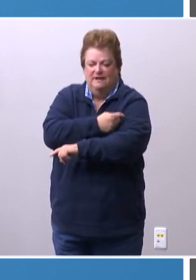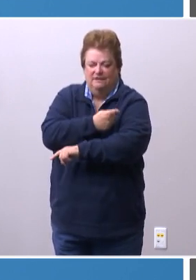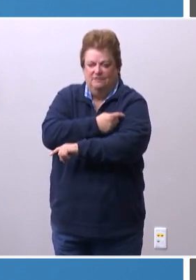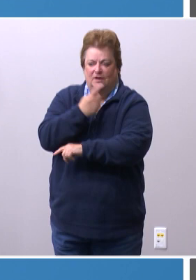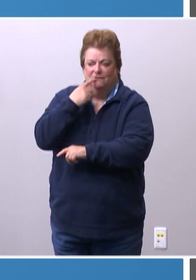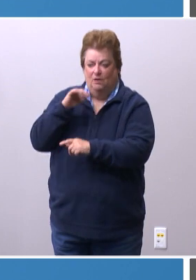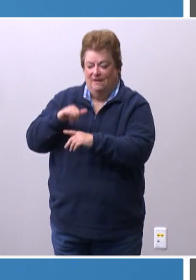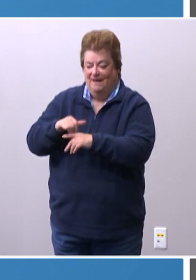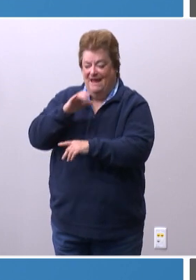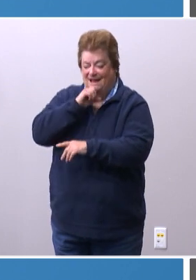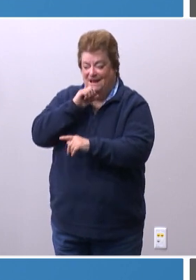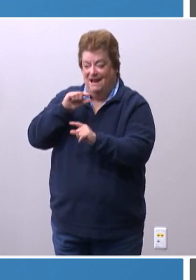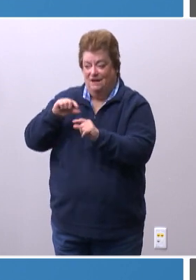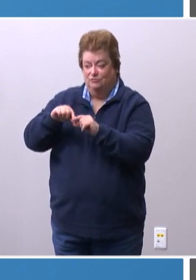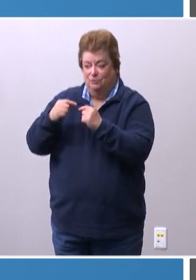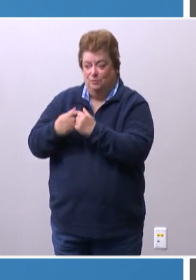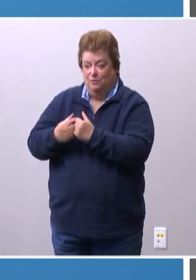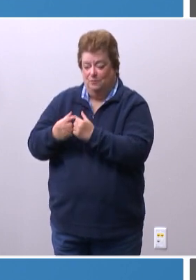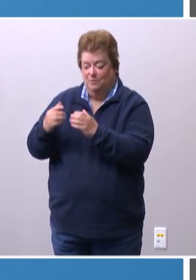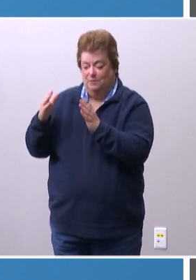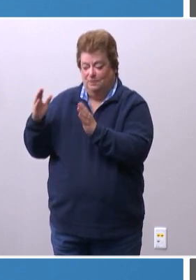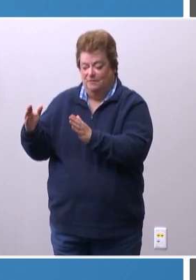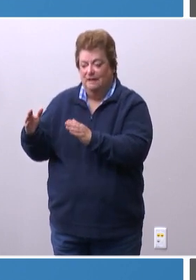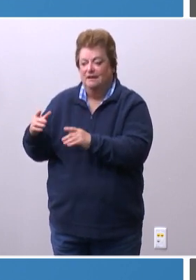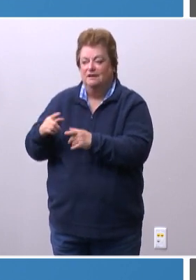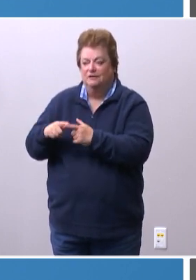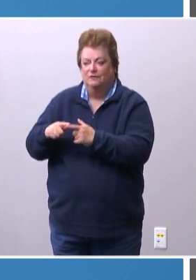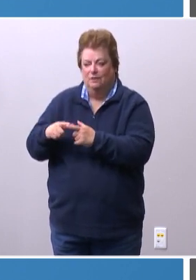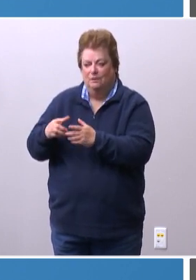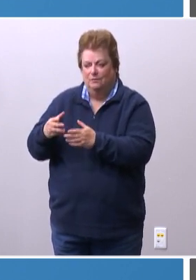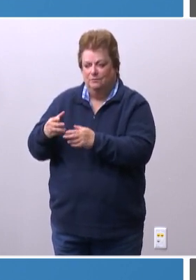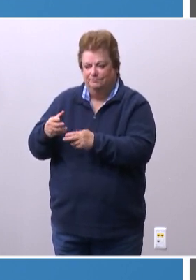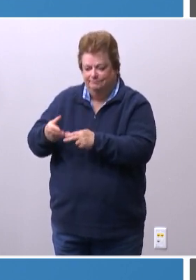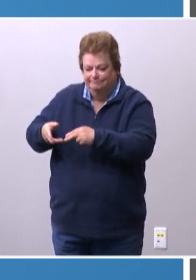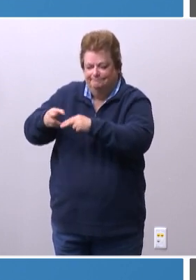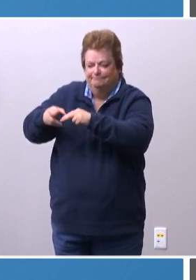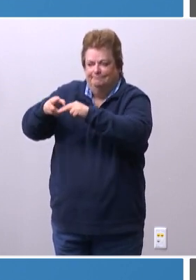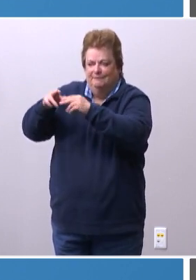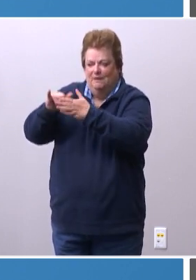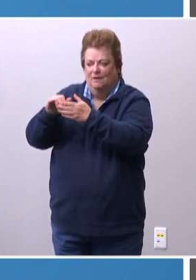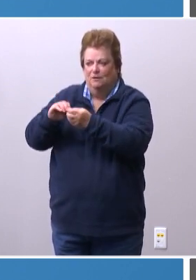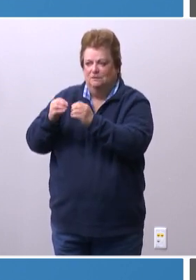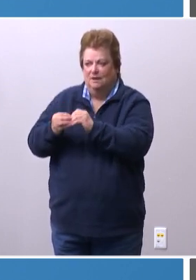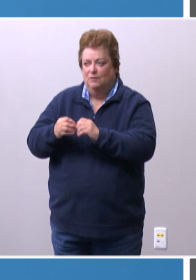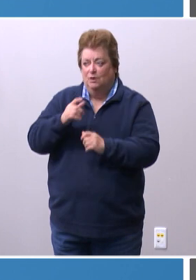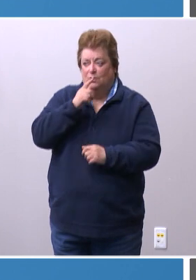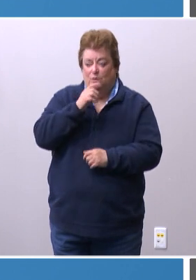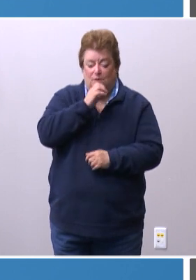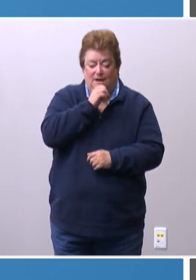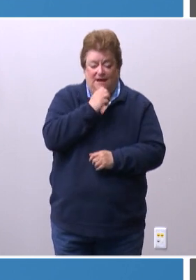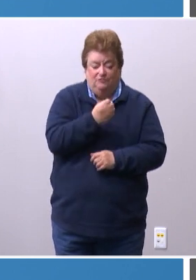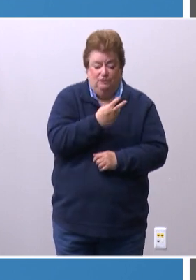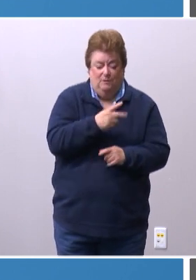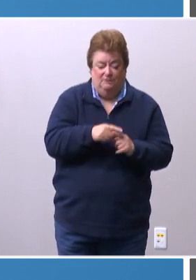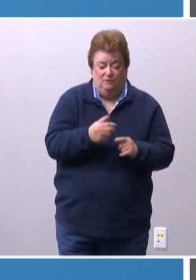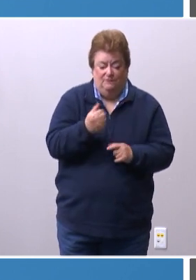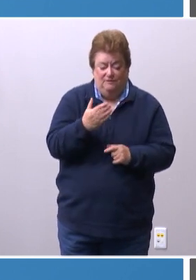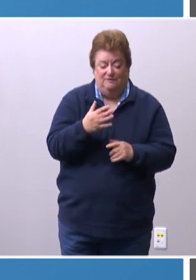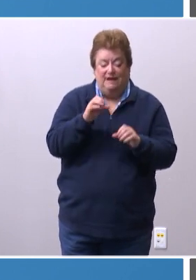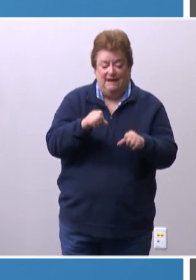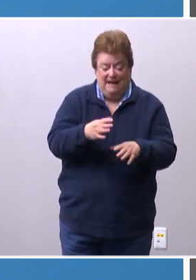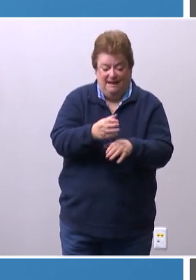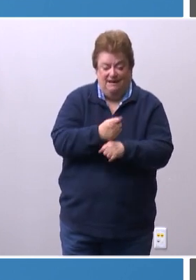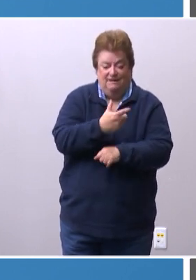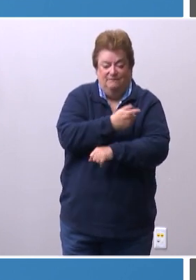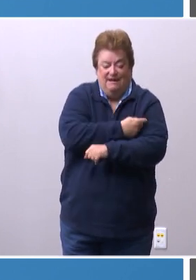this age group to get this vaccination rate up. Children ages 12 to 15 became eligible to receive